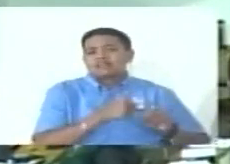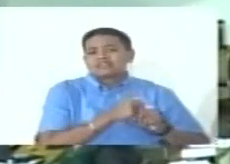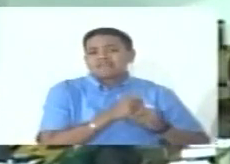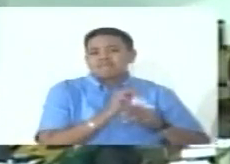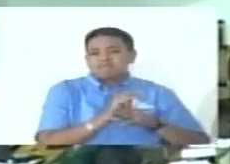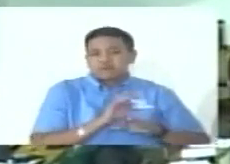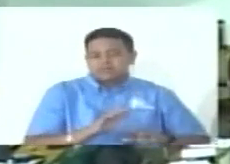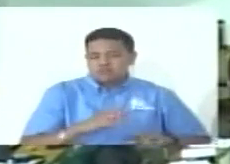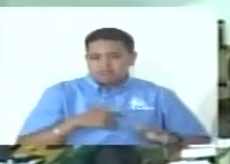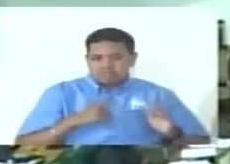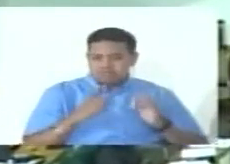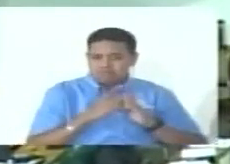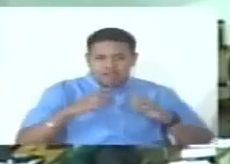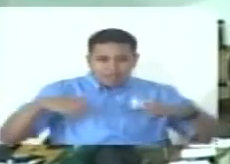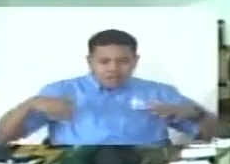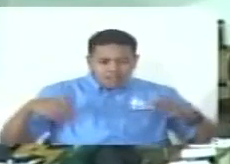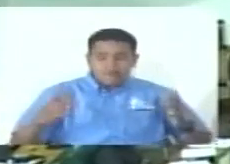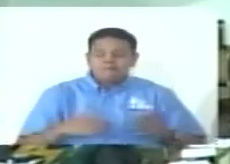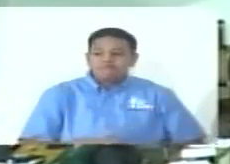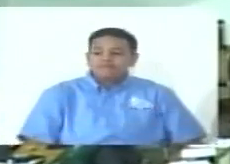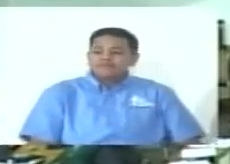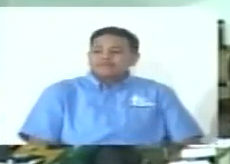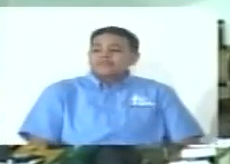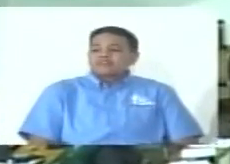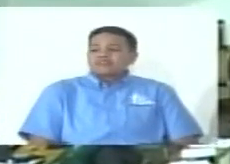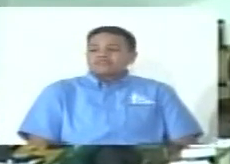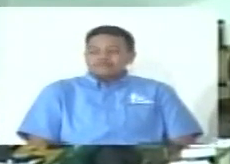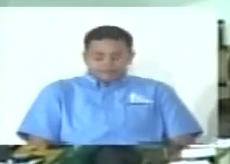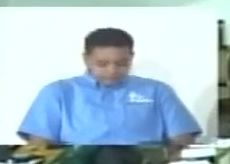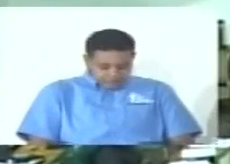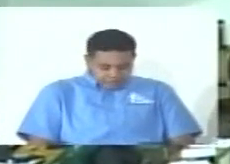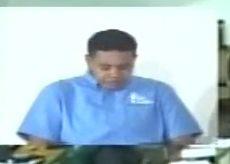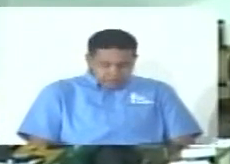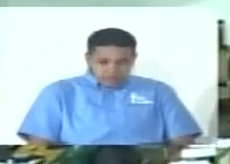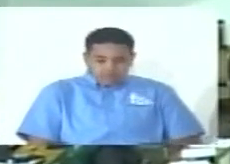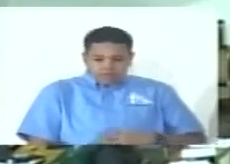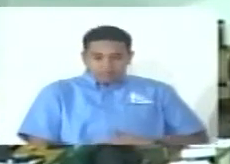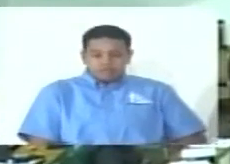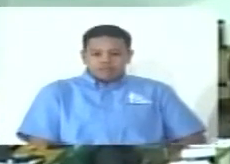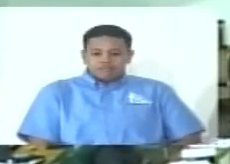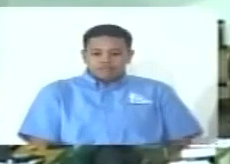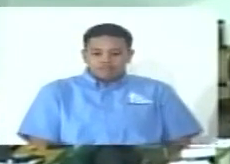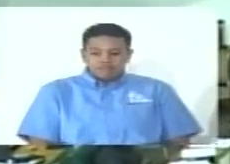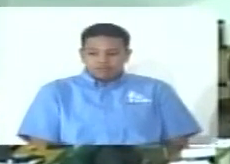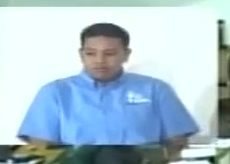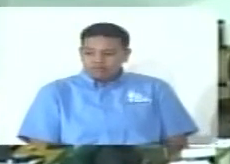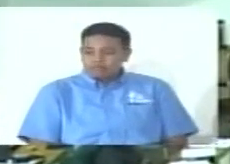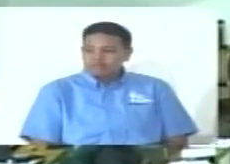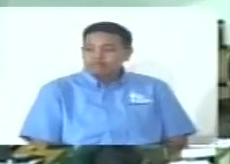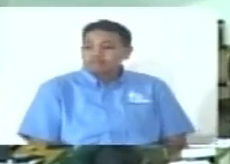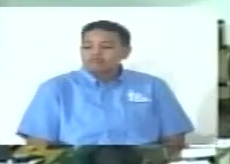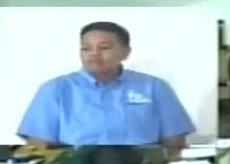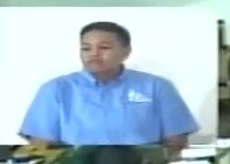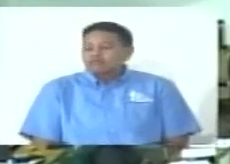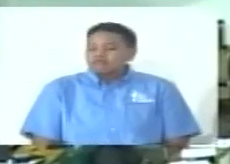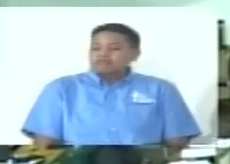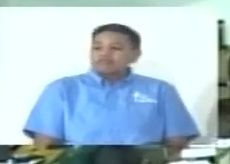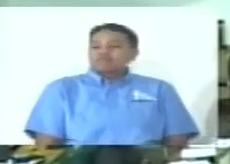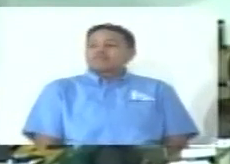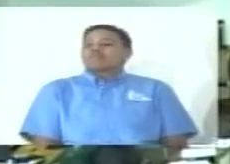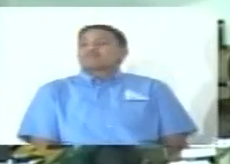minister of government in any way. But I would have interacted with